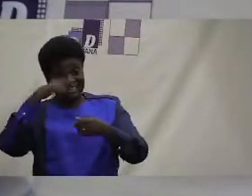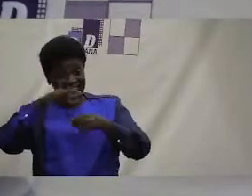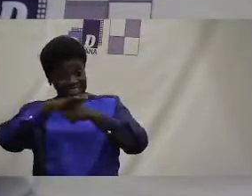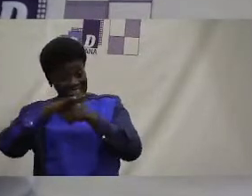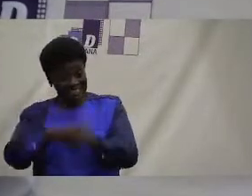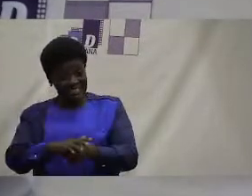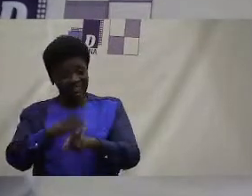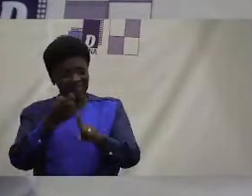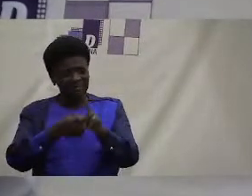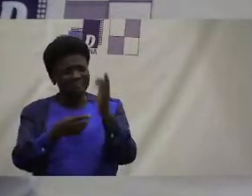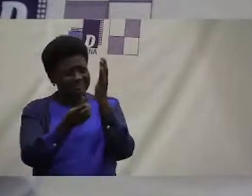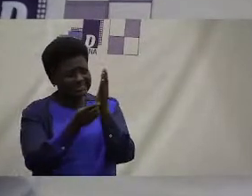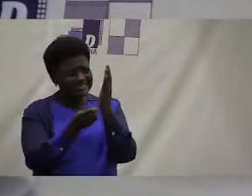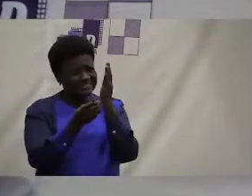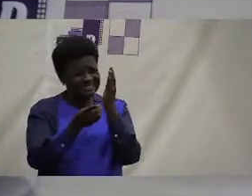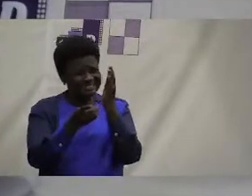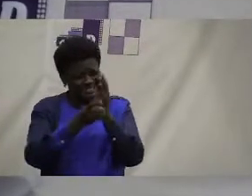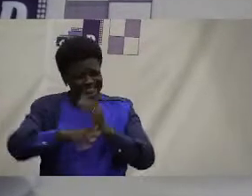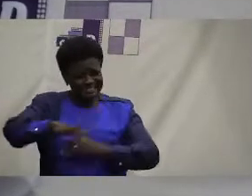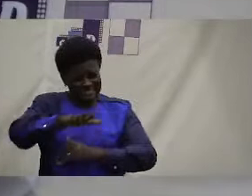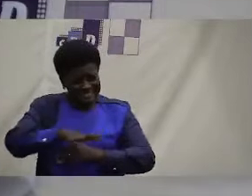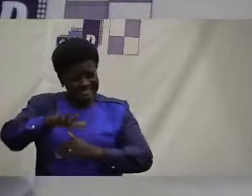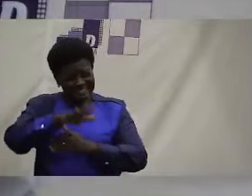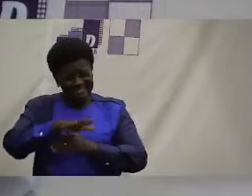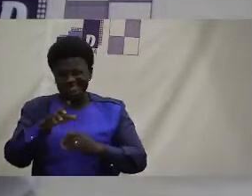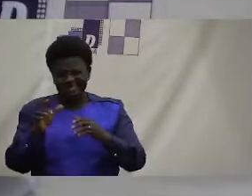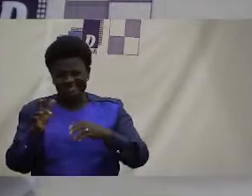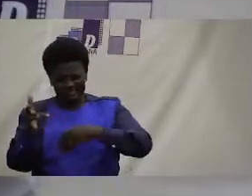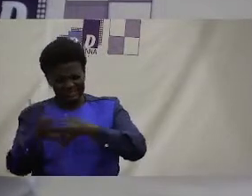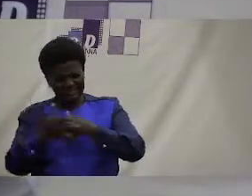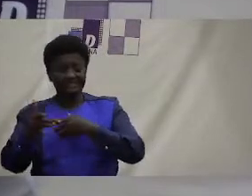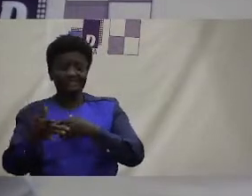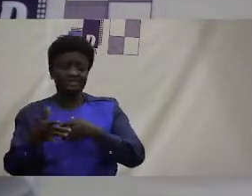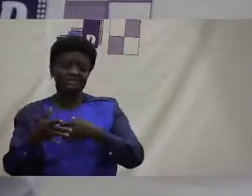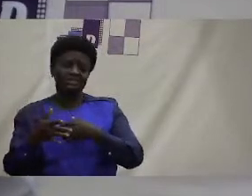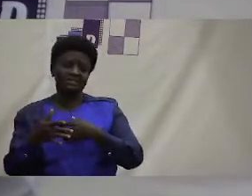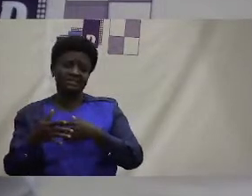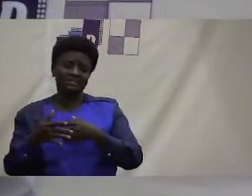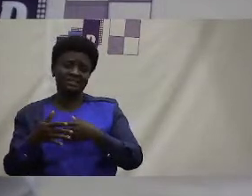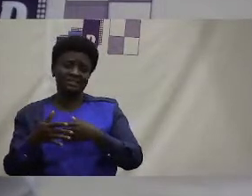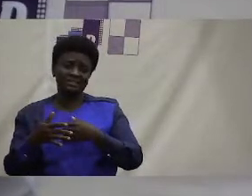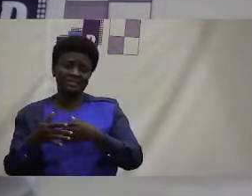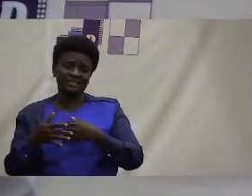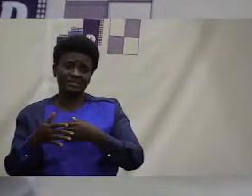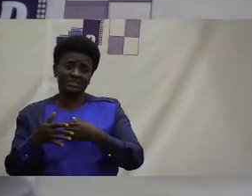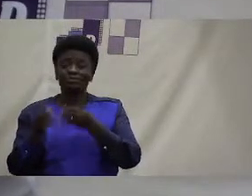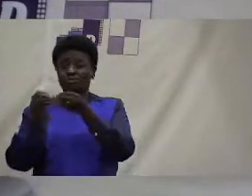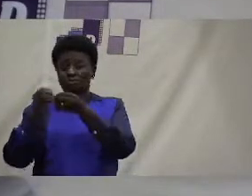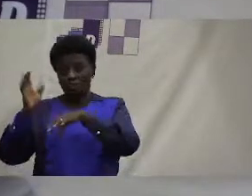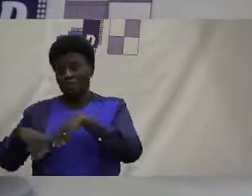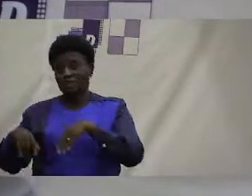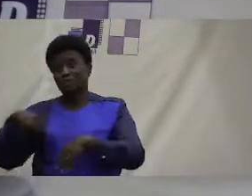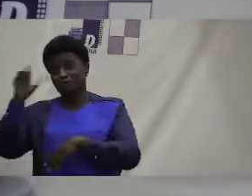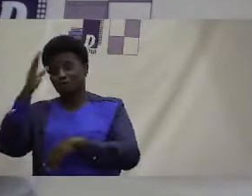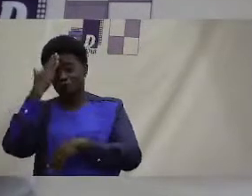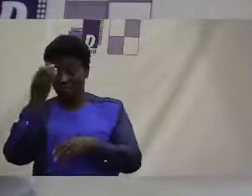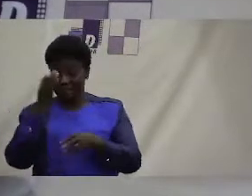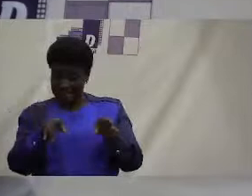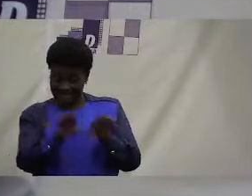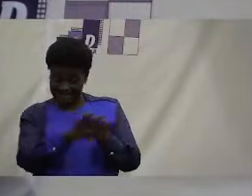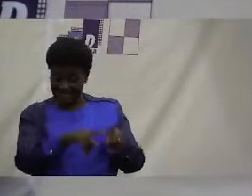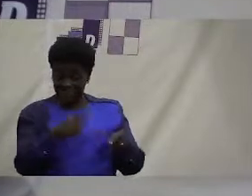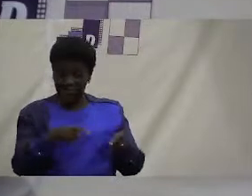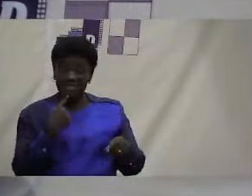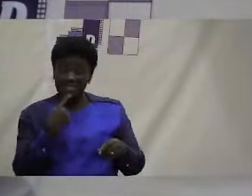the digital space is actually affecting the civic group more than we claim to agree. Even the funding that